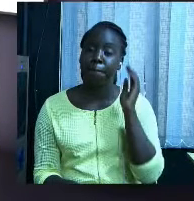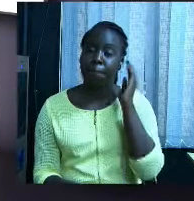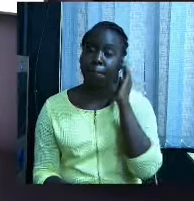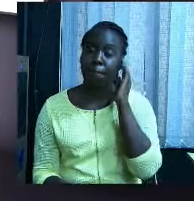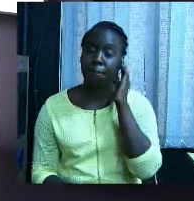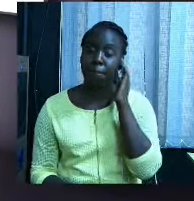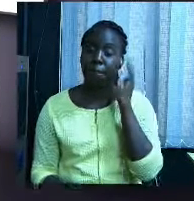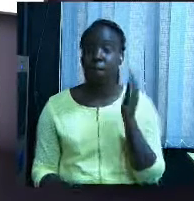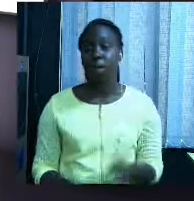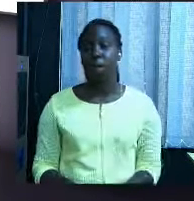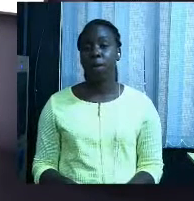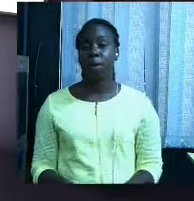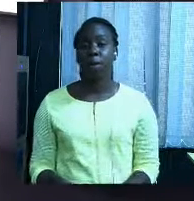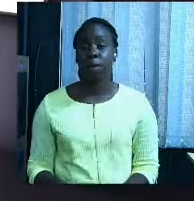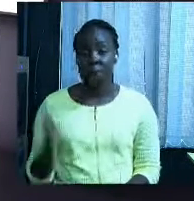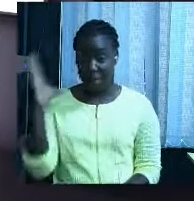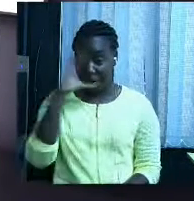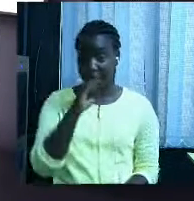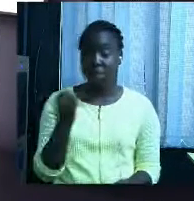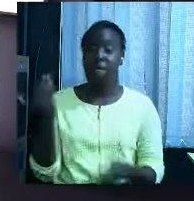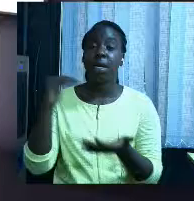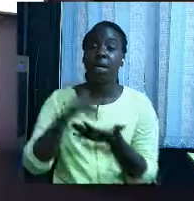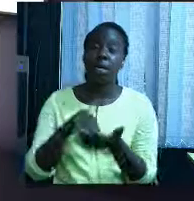We've lost you again.